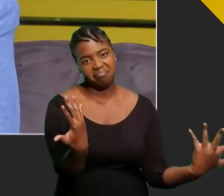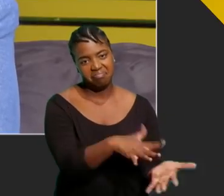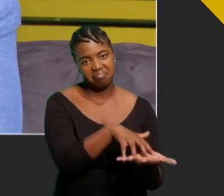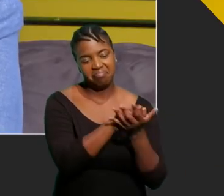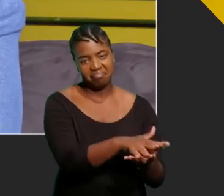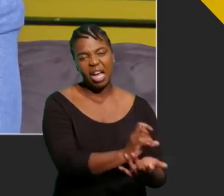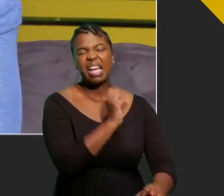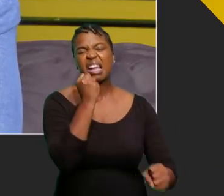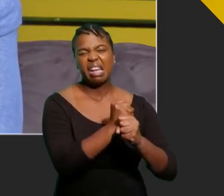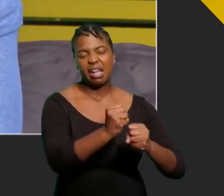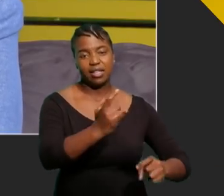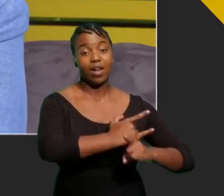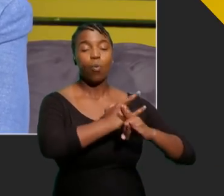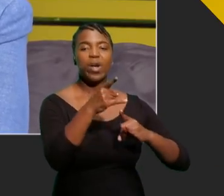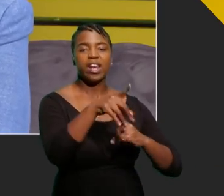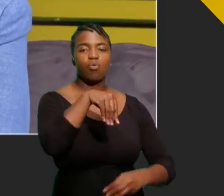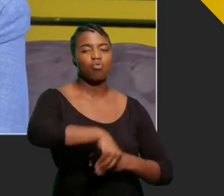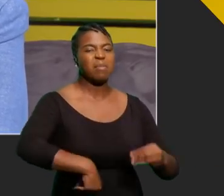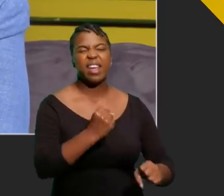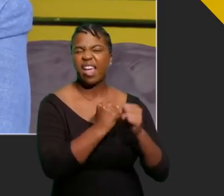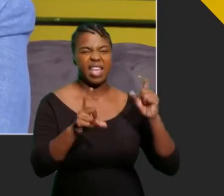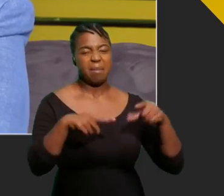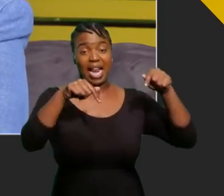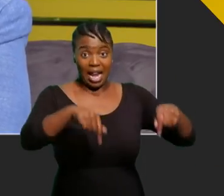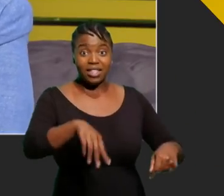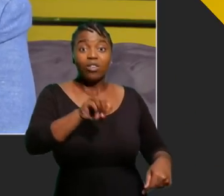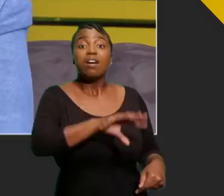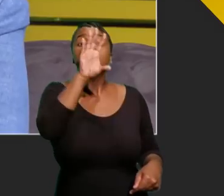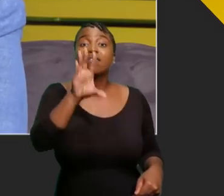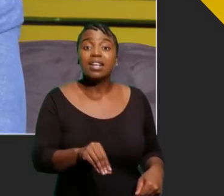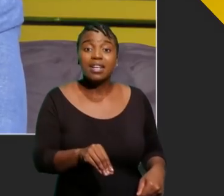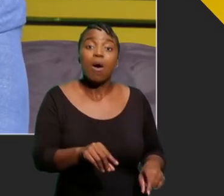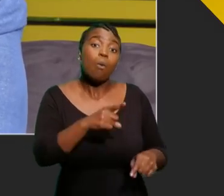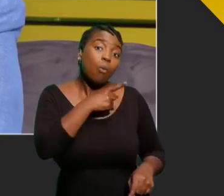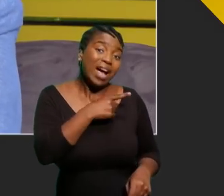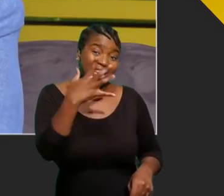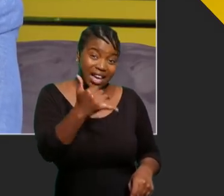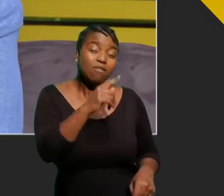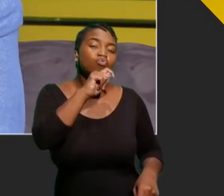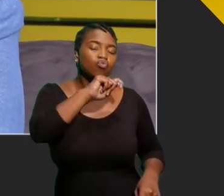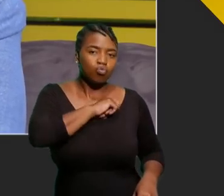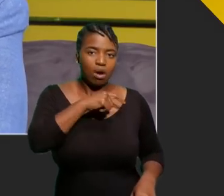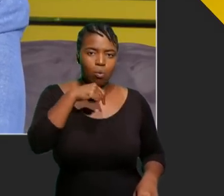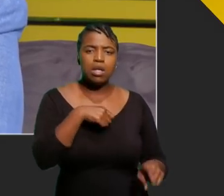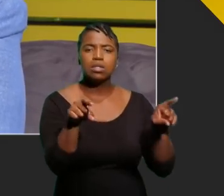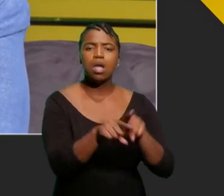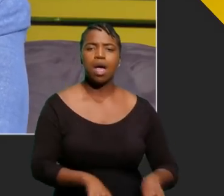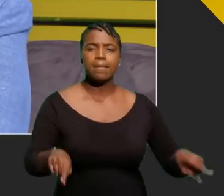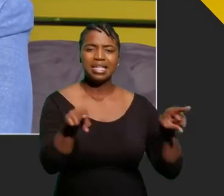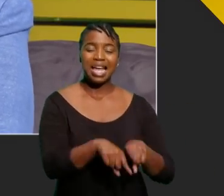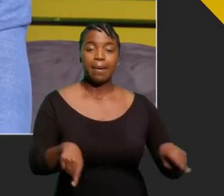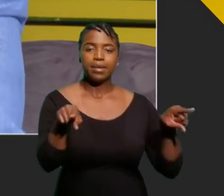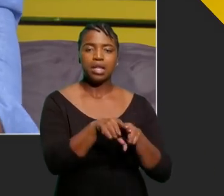going to win this war against corruption. For as long as we recycle